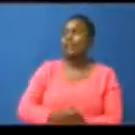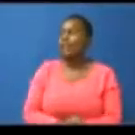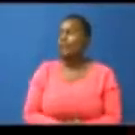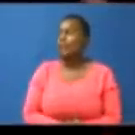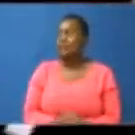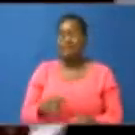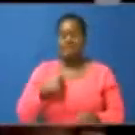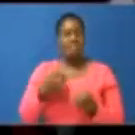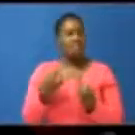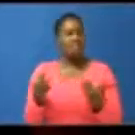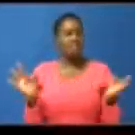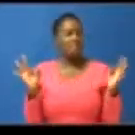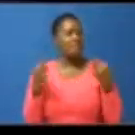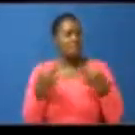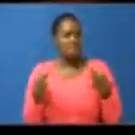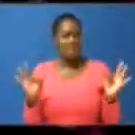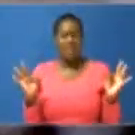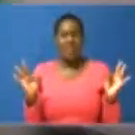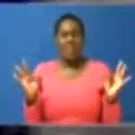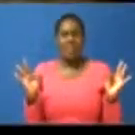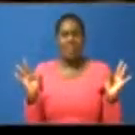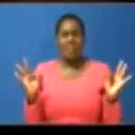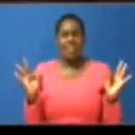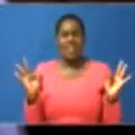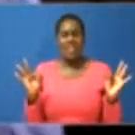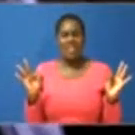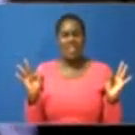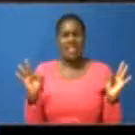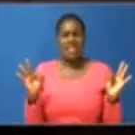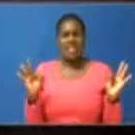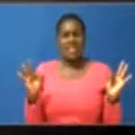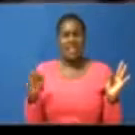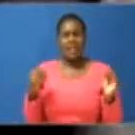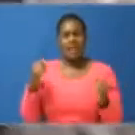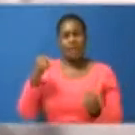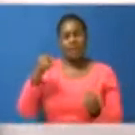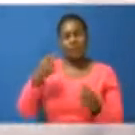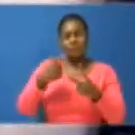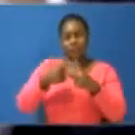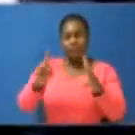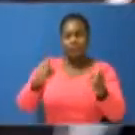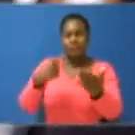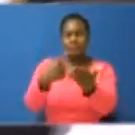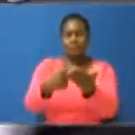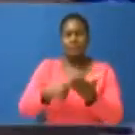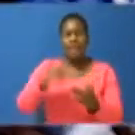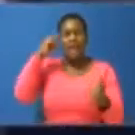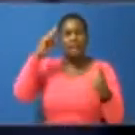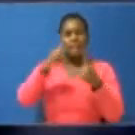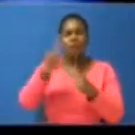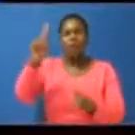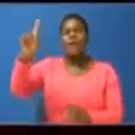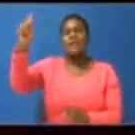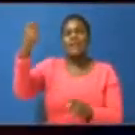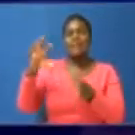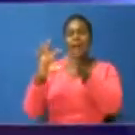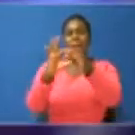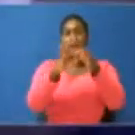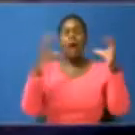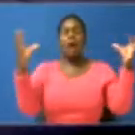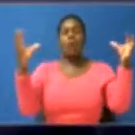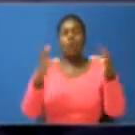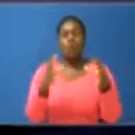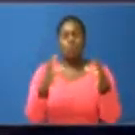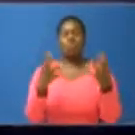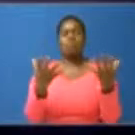and feel free that has been quite an initial discussion francis the azimir one kenya alliance team